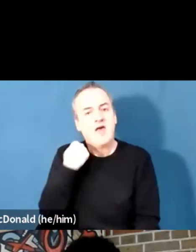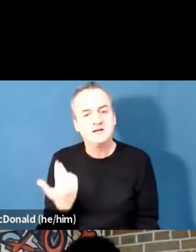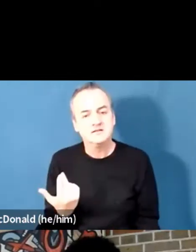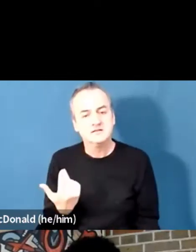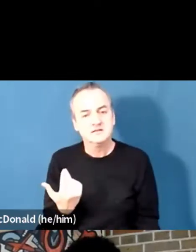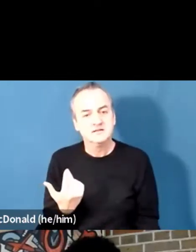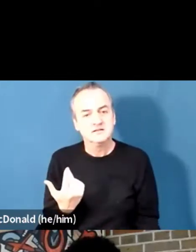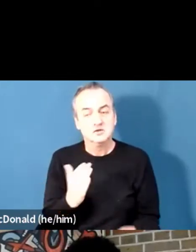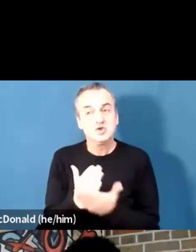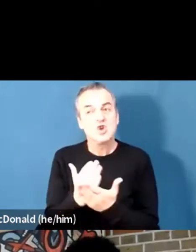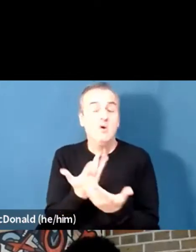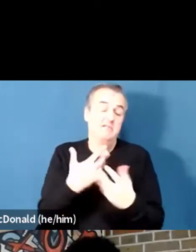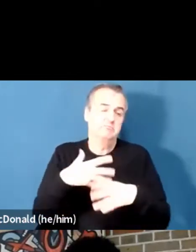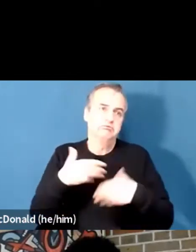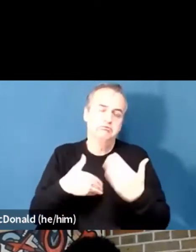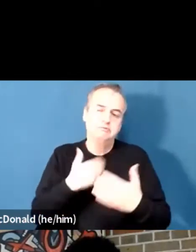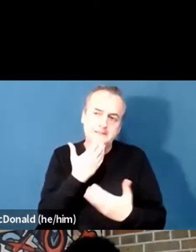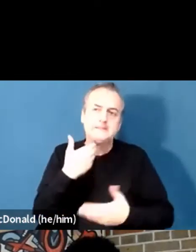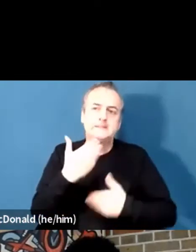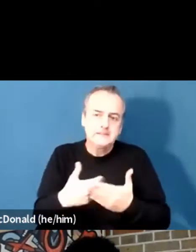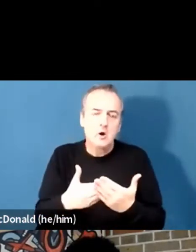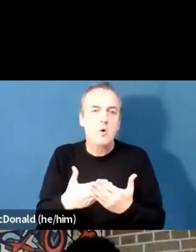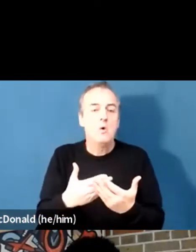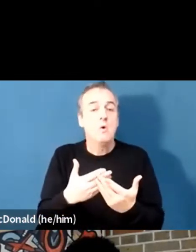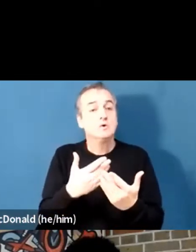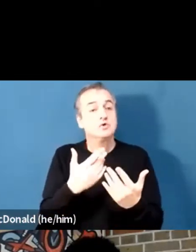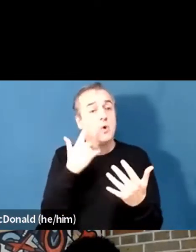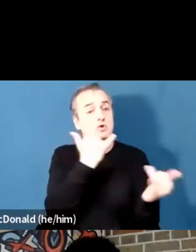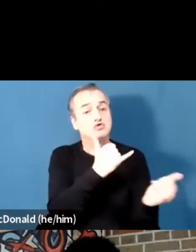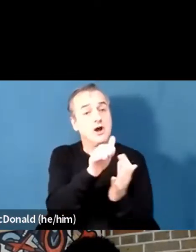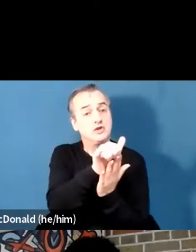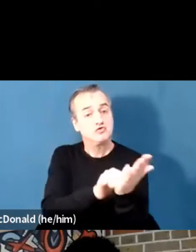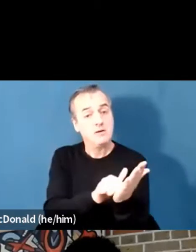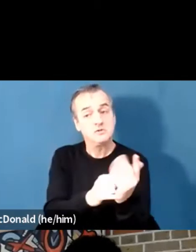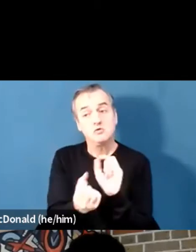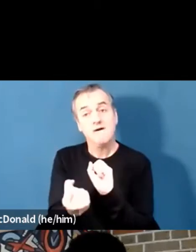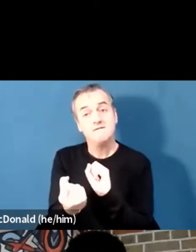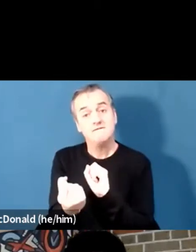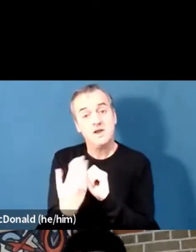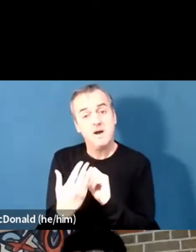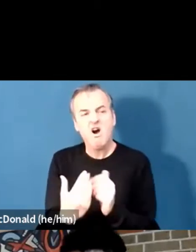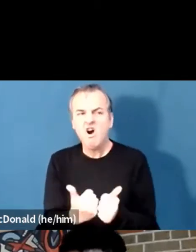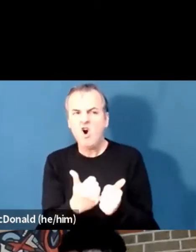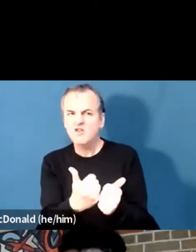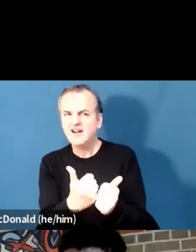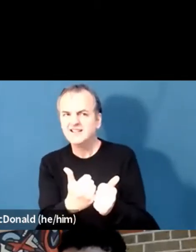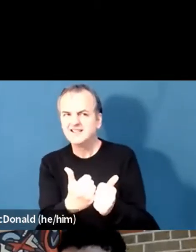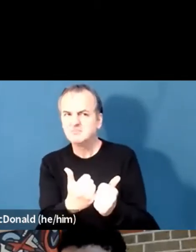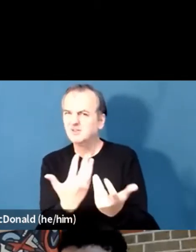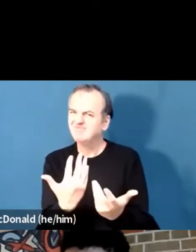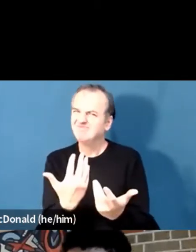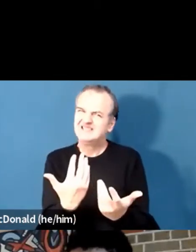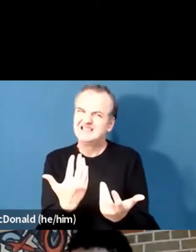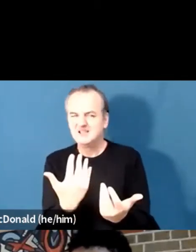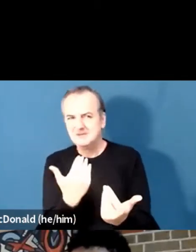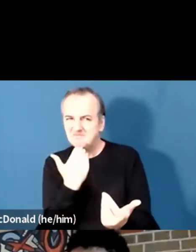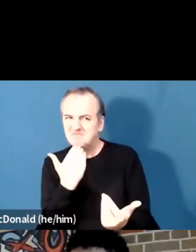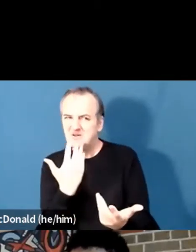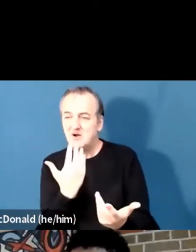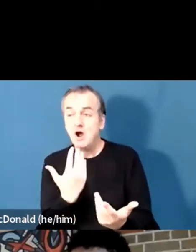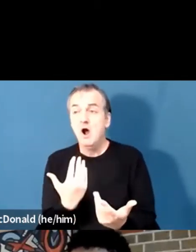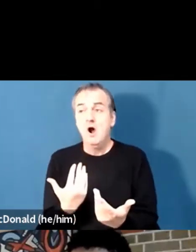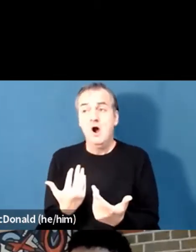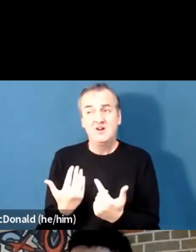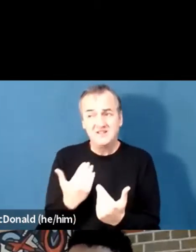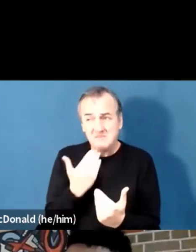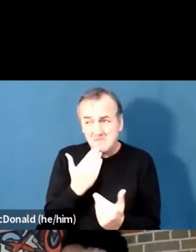wrote a script for them, a trial script for them, and they came back and said, oh, we really like it, but it's not gritty enough, so sorry. And I went,